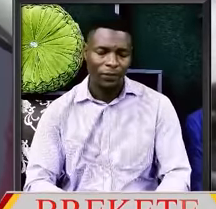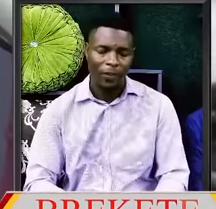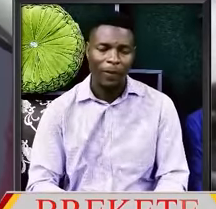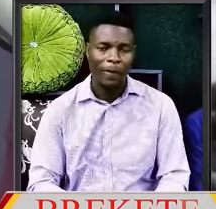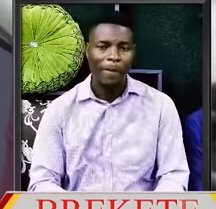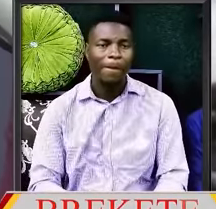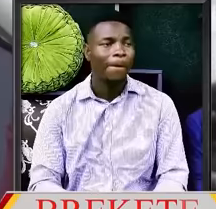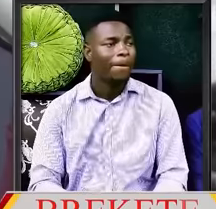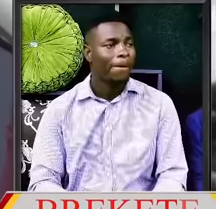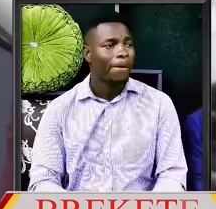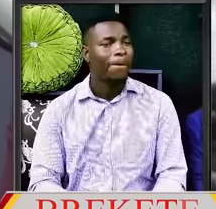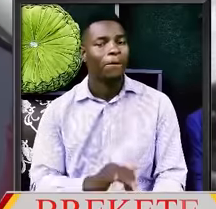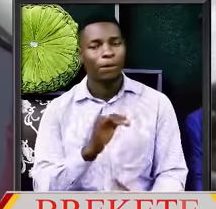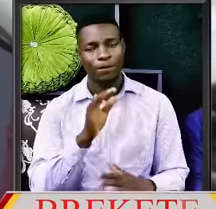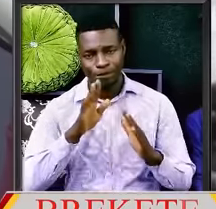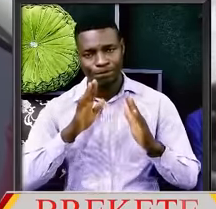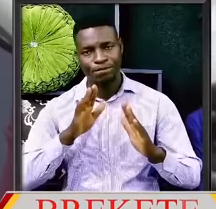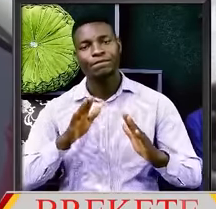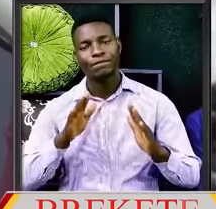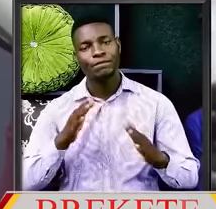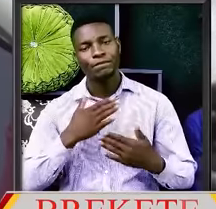is supporting you. Okay, take the help,